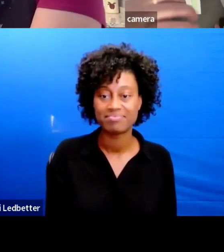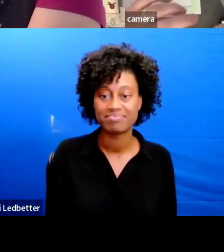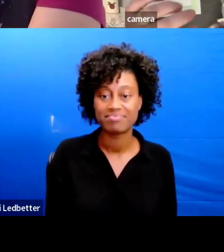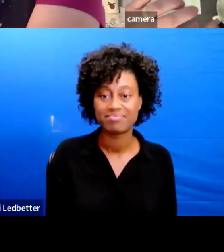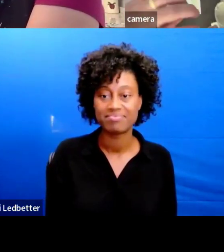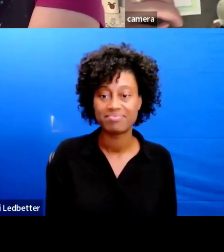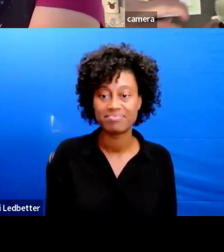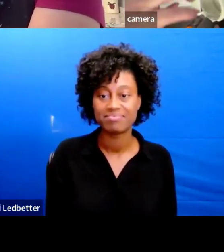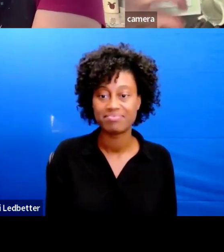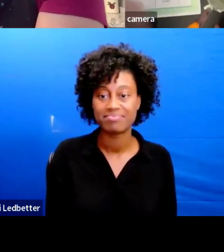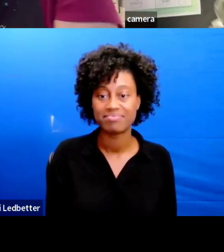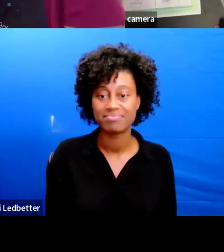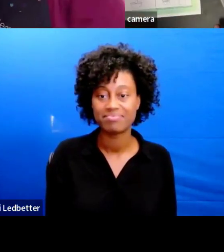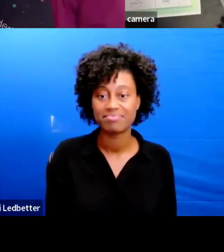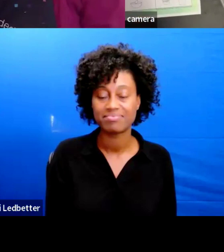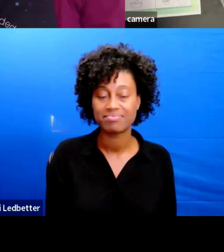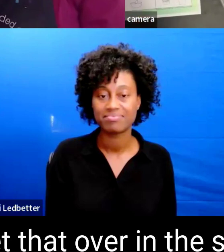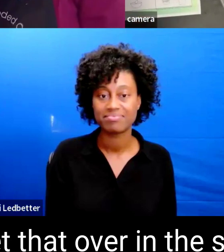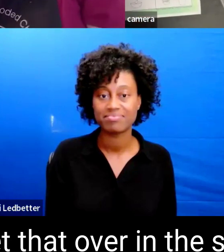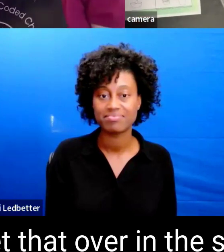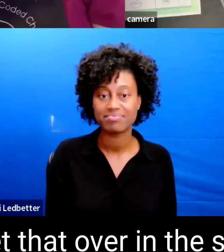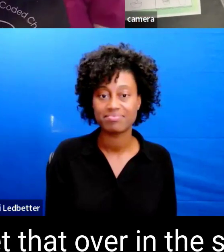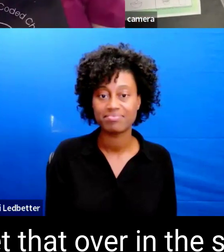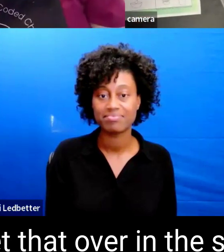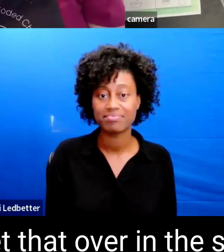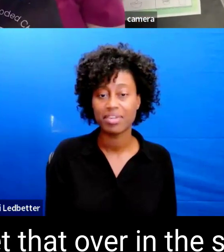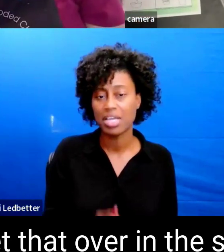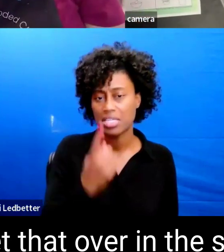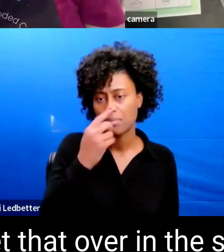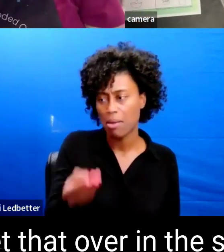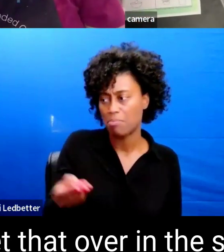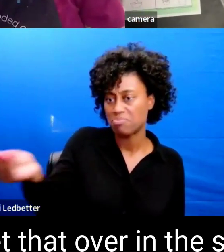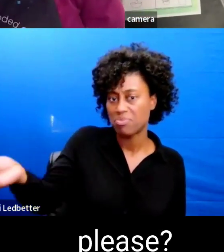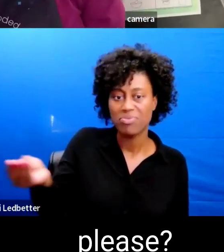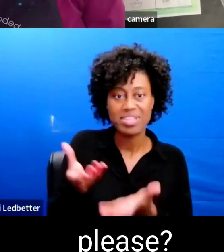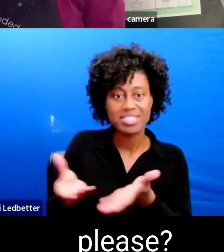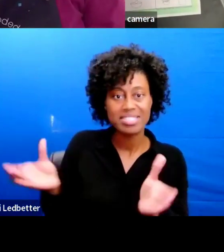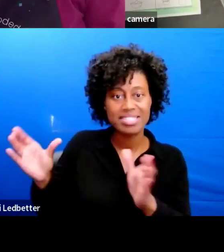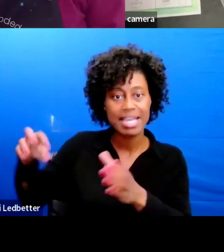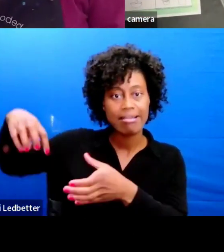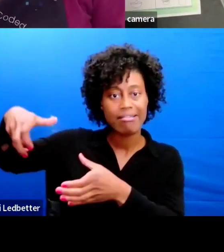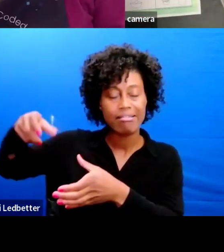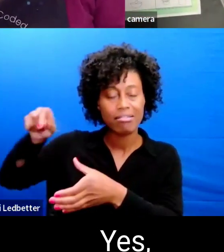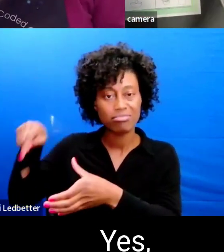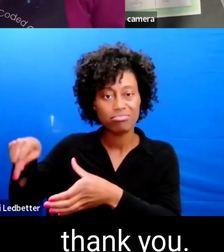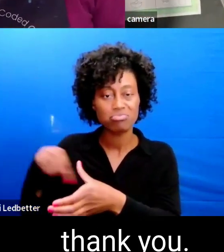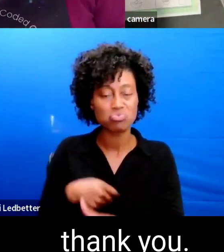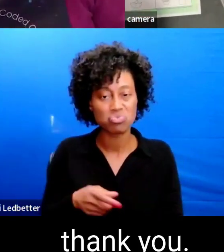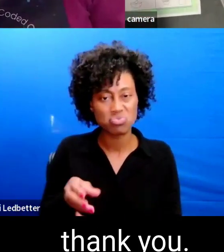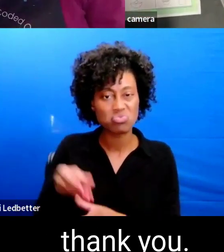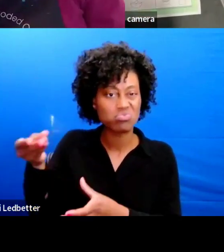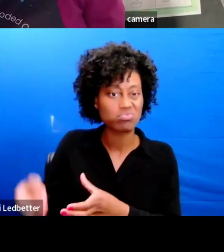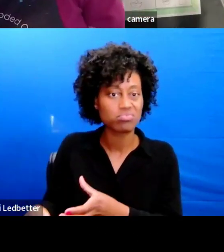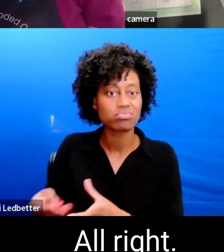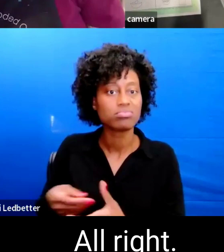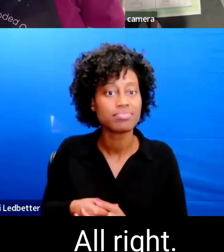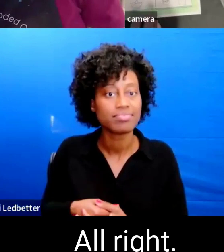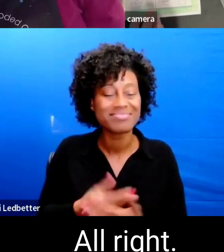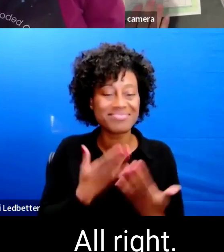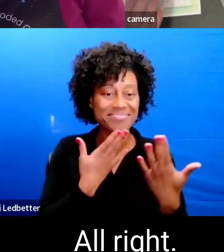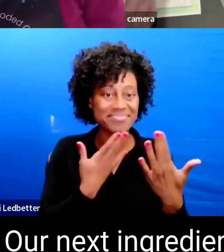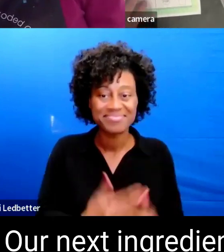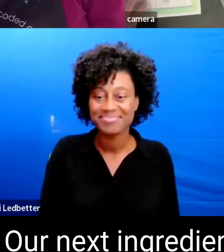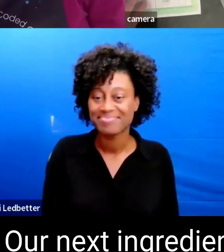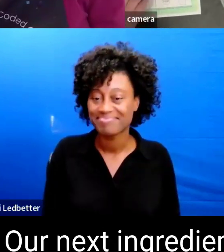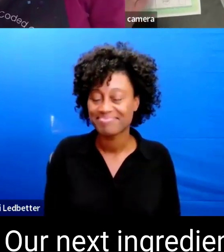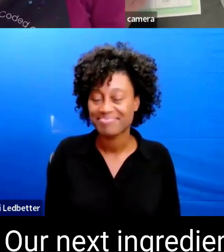Would you set that over in the sink beside you, please? Yes, thank you. All